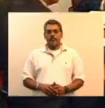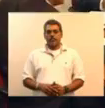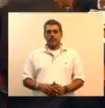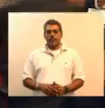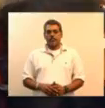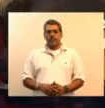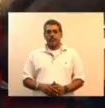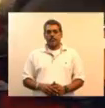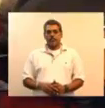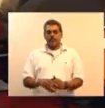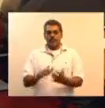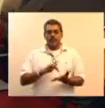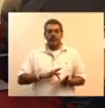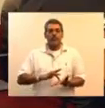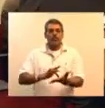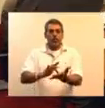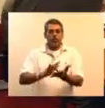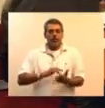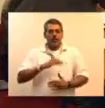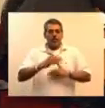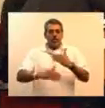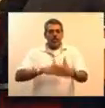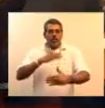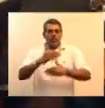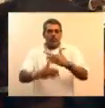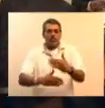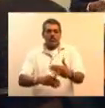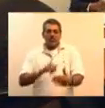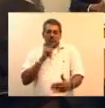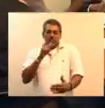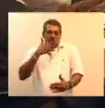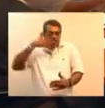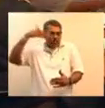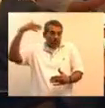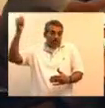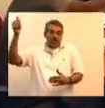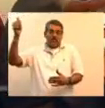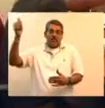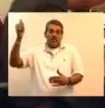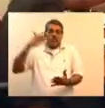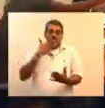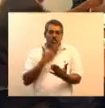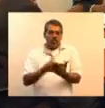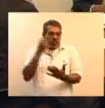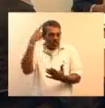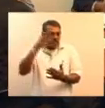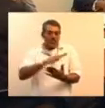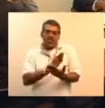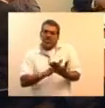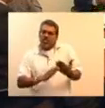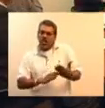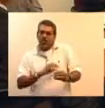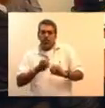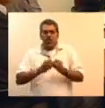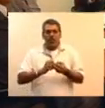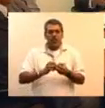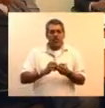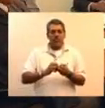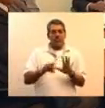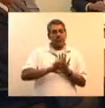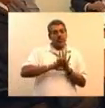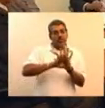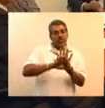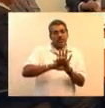Mediation may not be appropriate in all cases or may only be useful in resolving some of the issues between